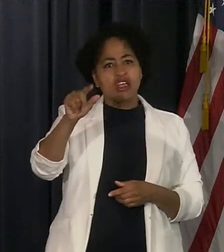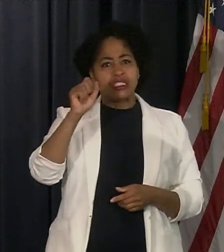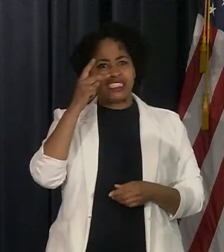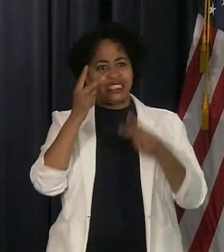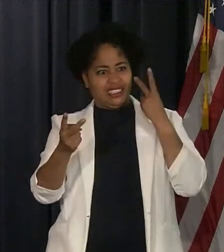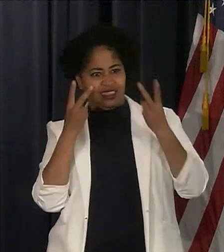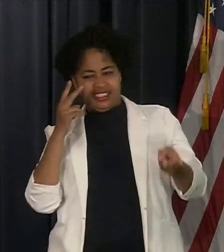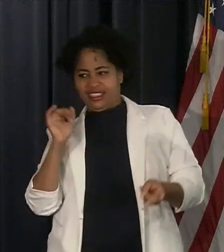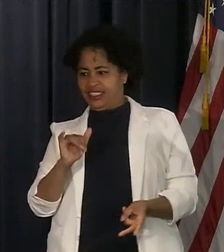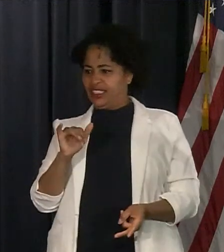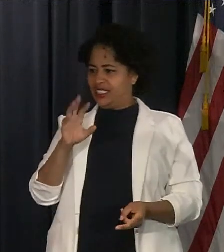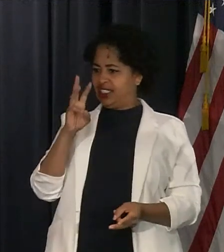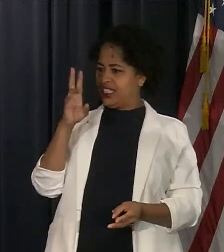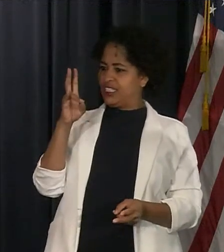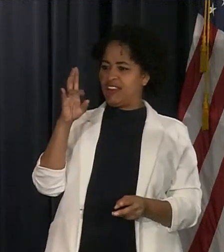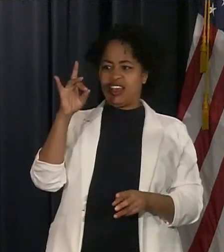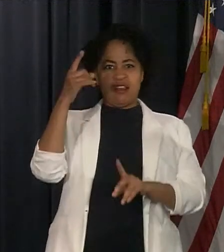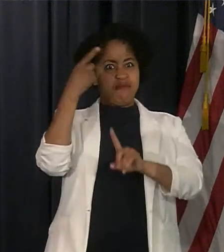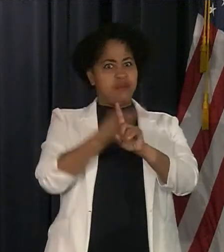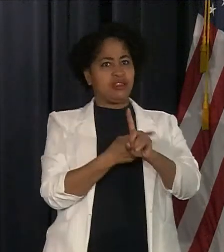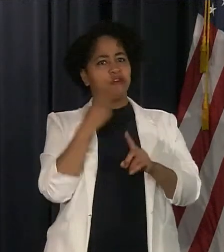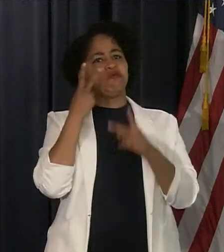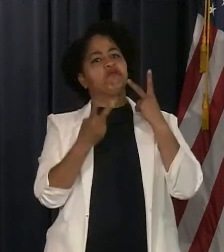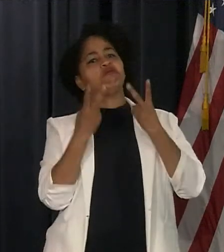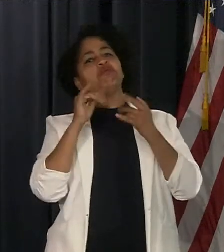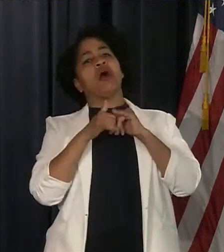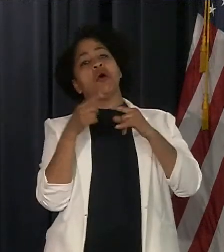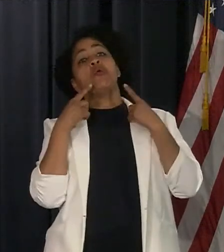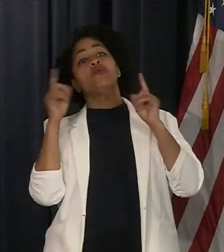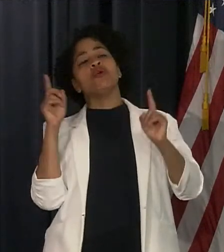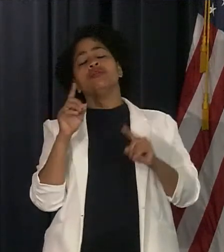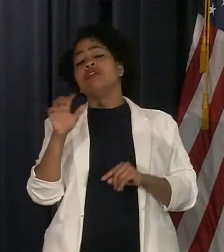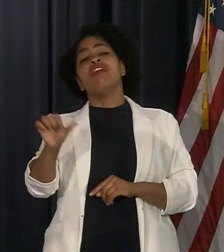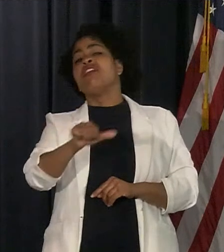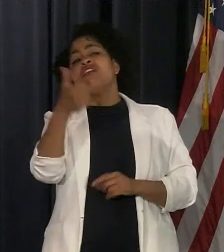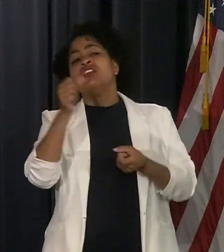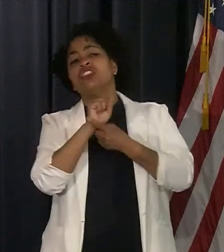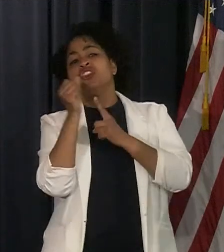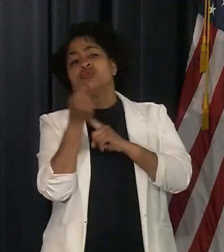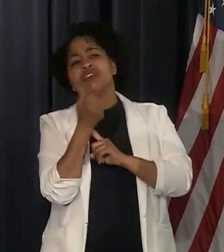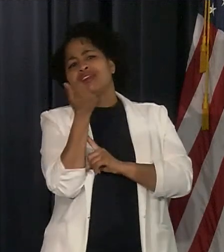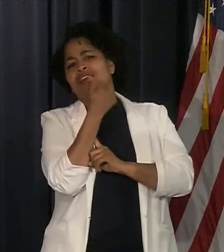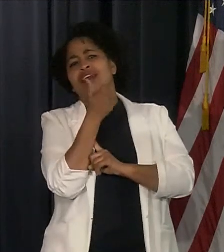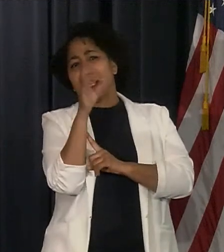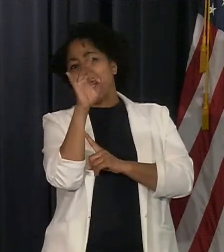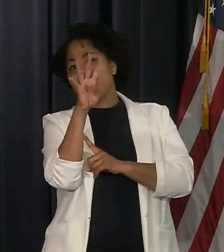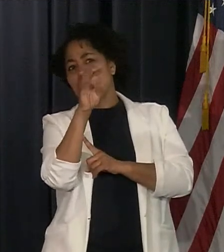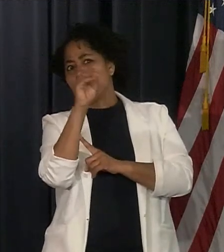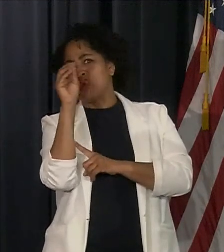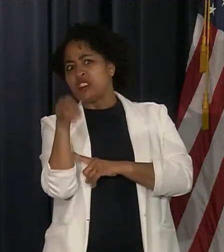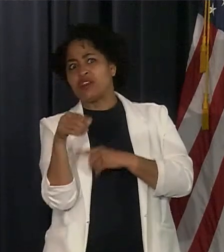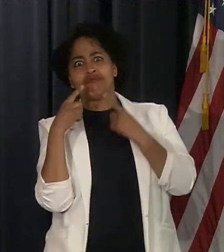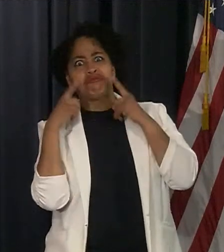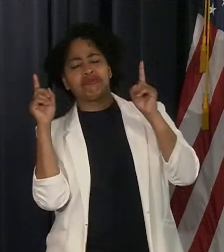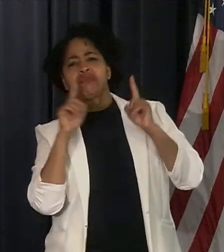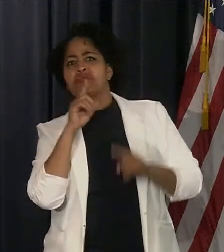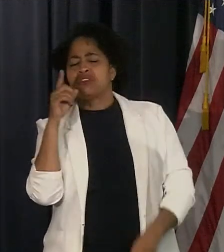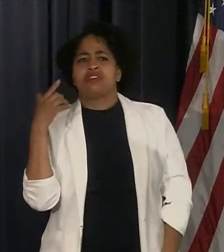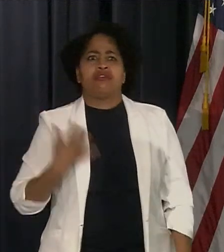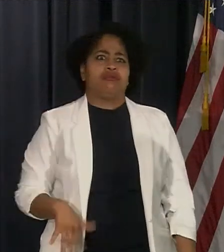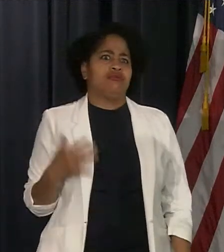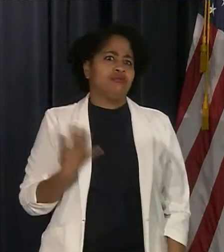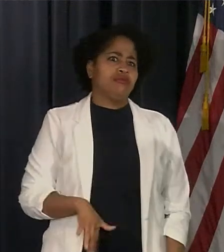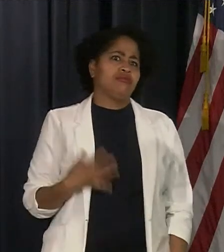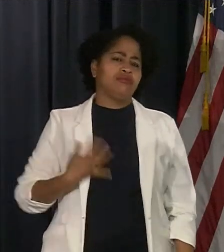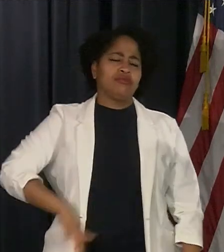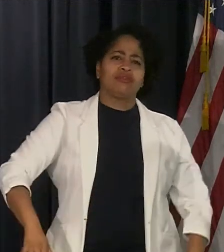7, 8 months how it was working. Now, in any other circumstance, 84% effectiveness would be a cause